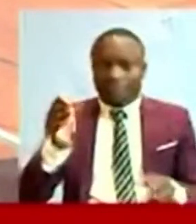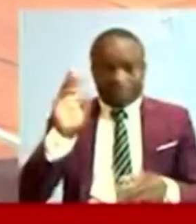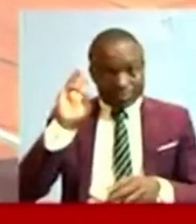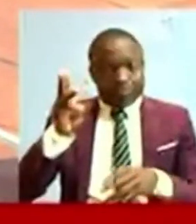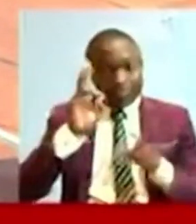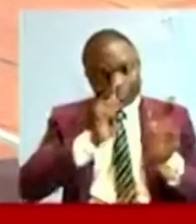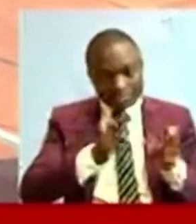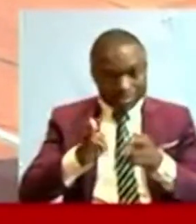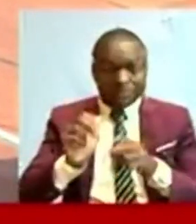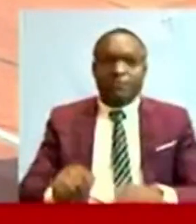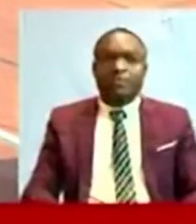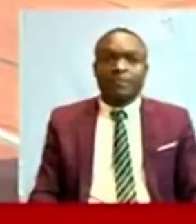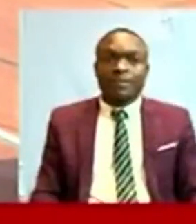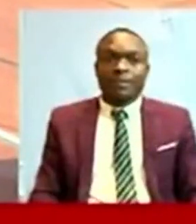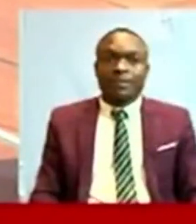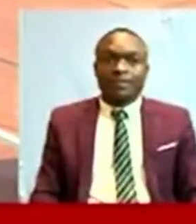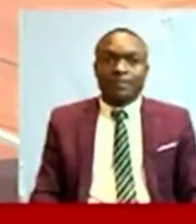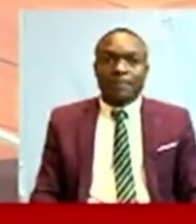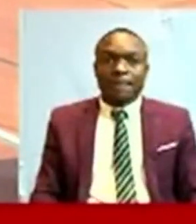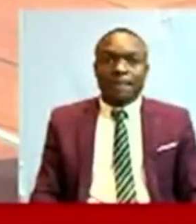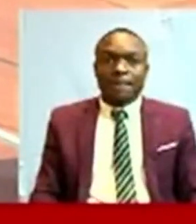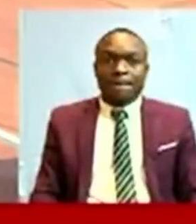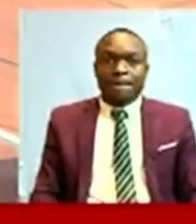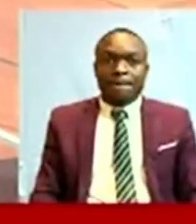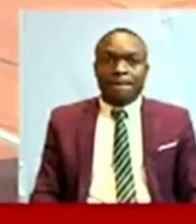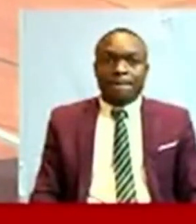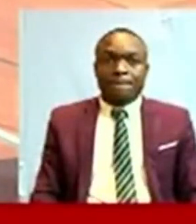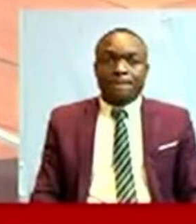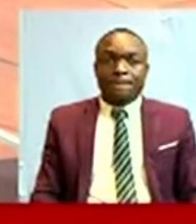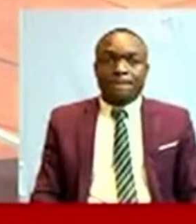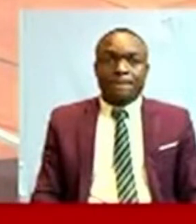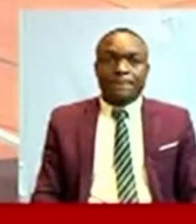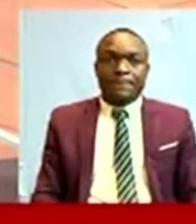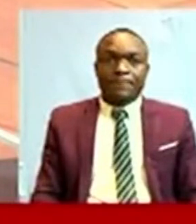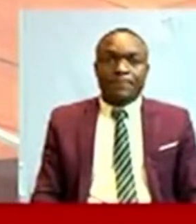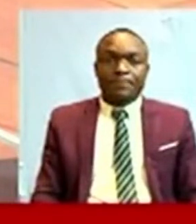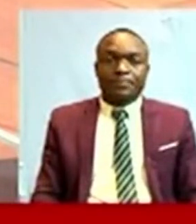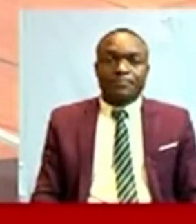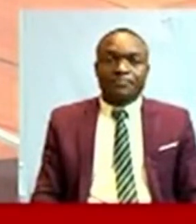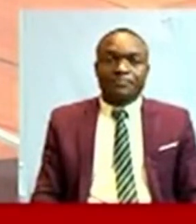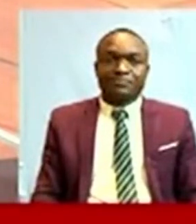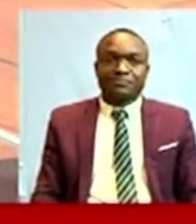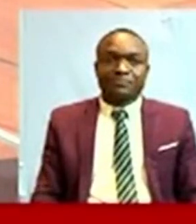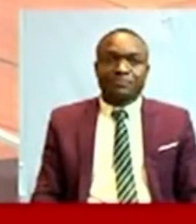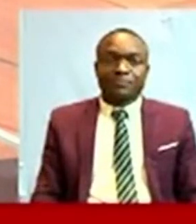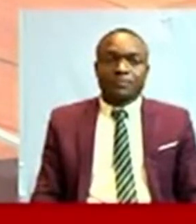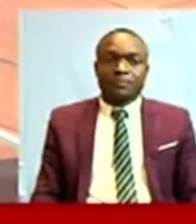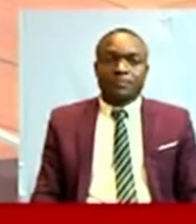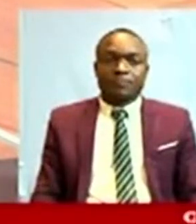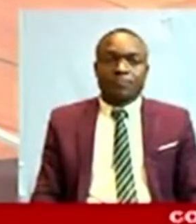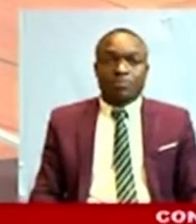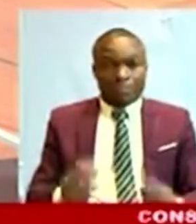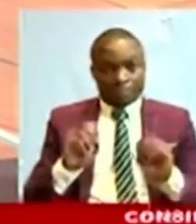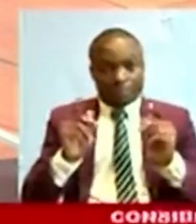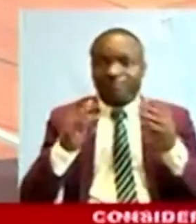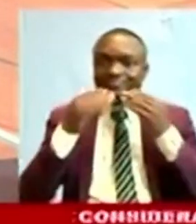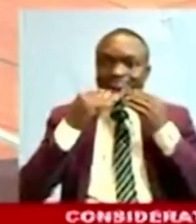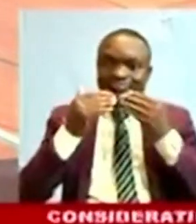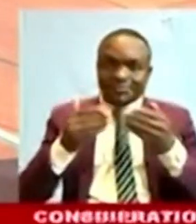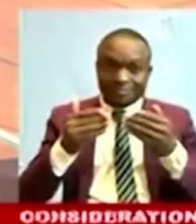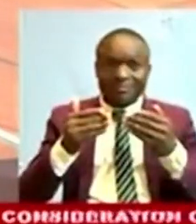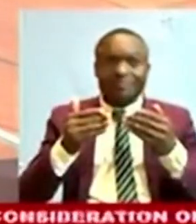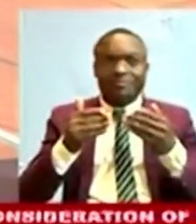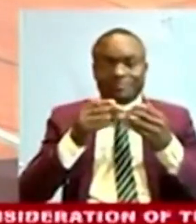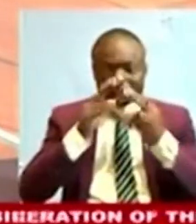Honorable Kafwe, you can. Thank you. Thank you,